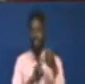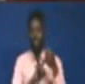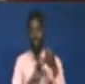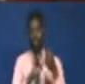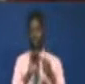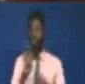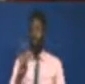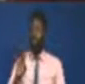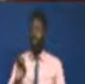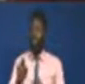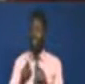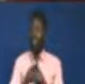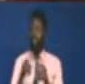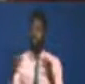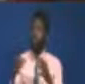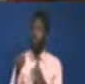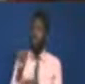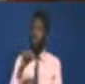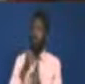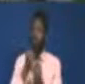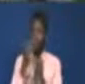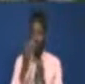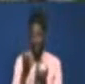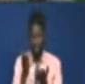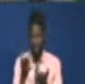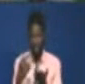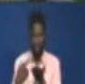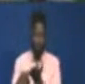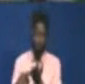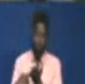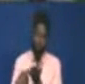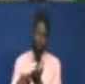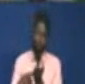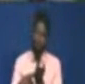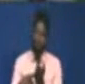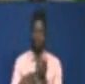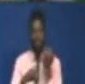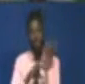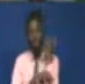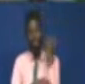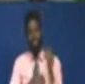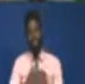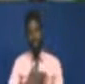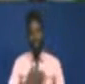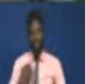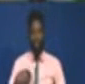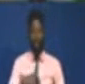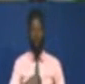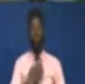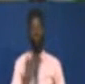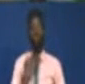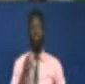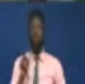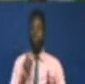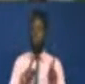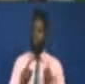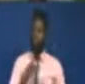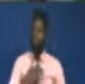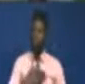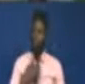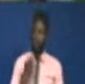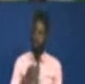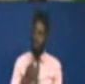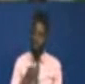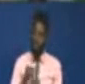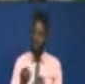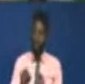on the table so that we can discuss and have dialogue. This is our country. We want jobs for our people. And we also, as a